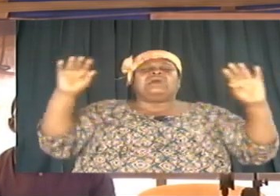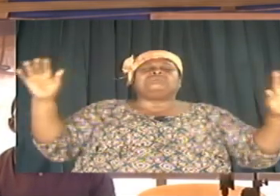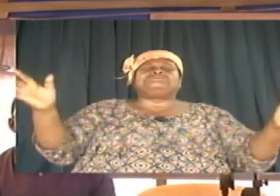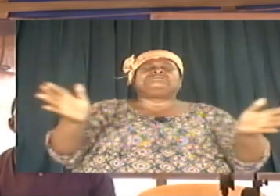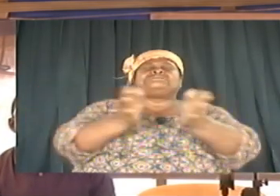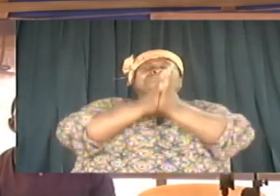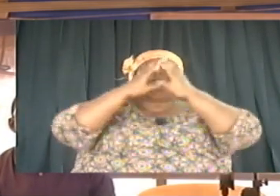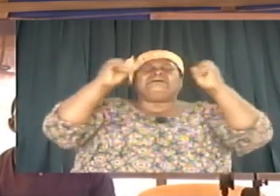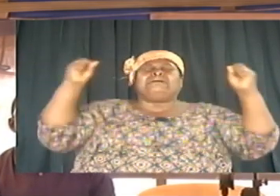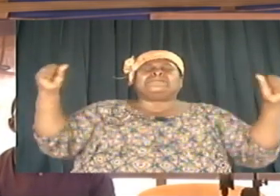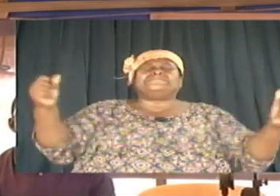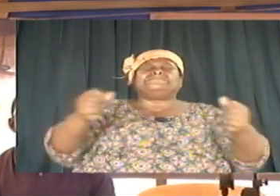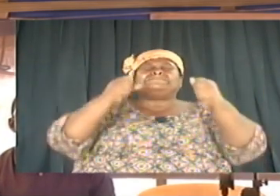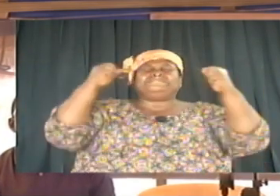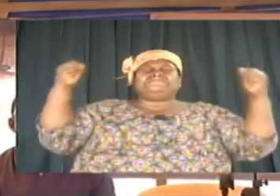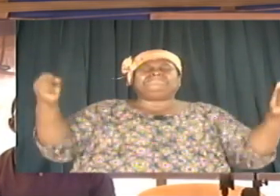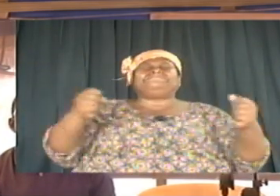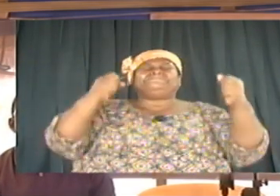Hallelujah.